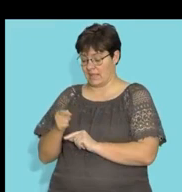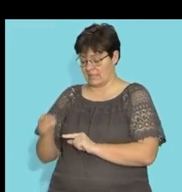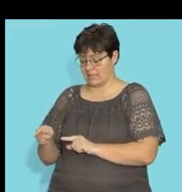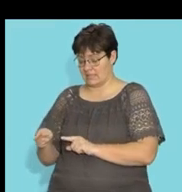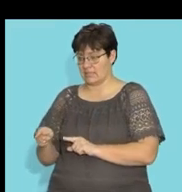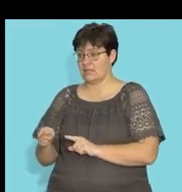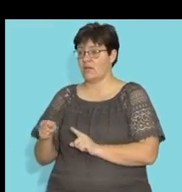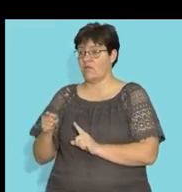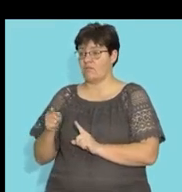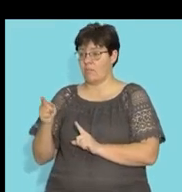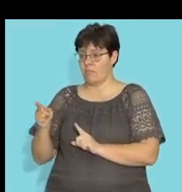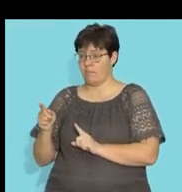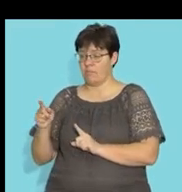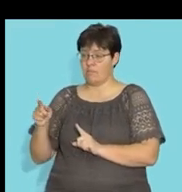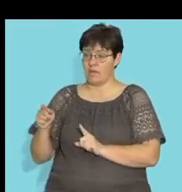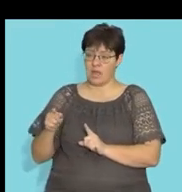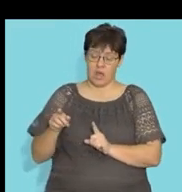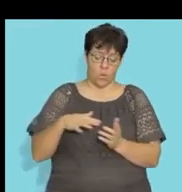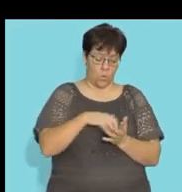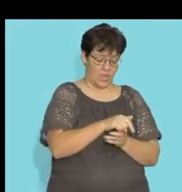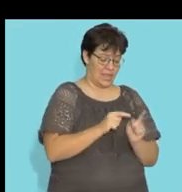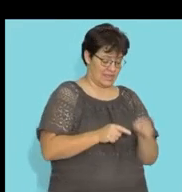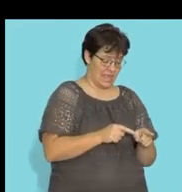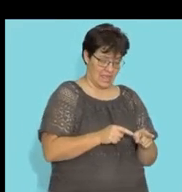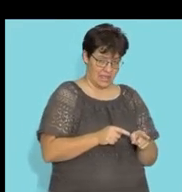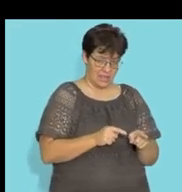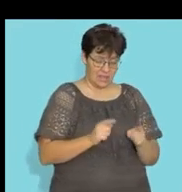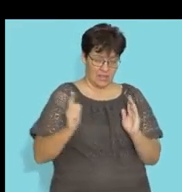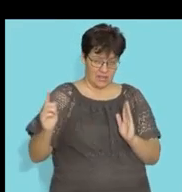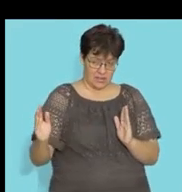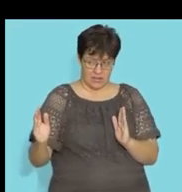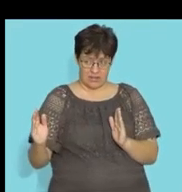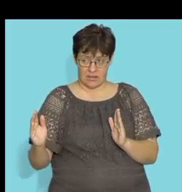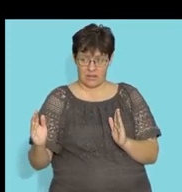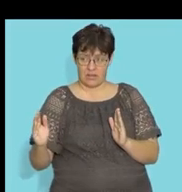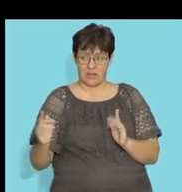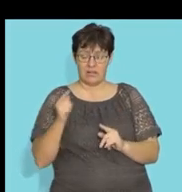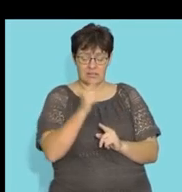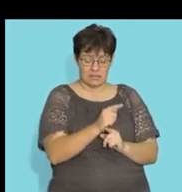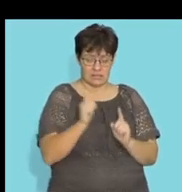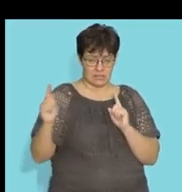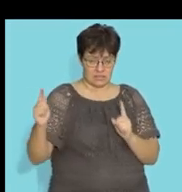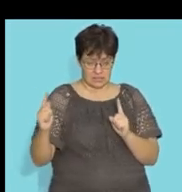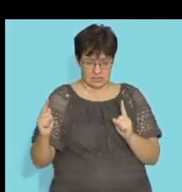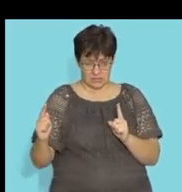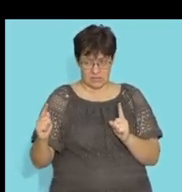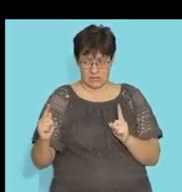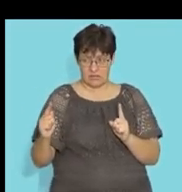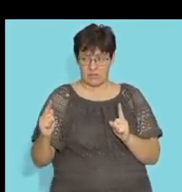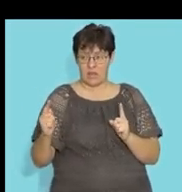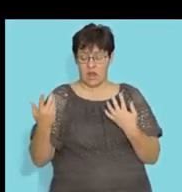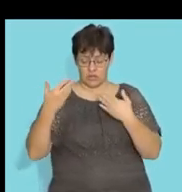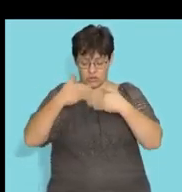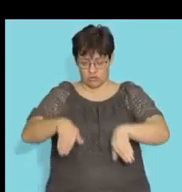the strong base will be from that side and your weak acid will be more or less like that. So if this two starts